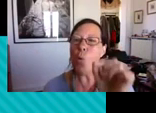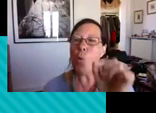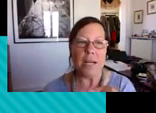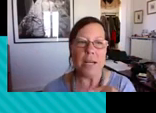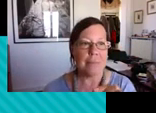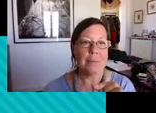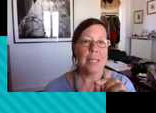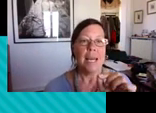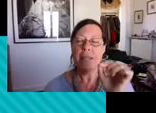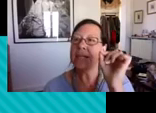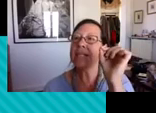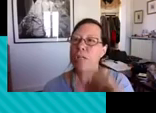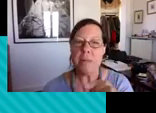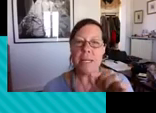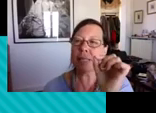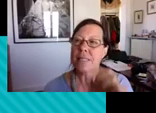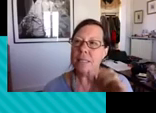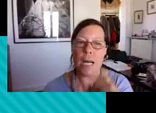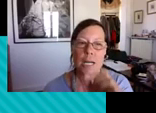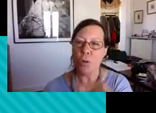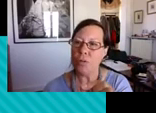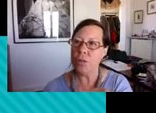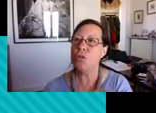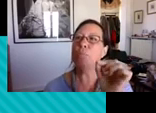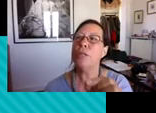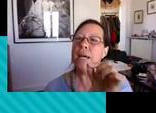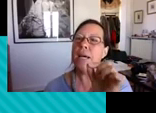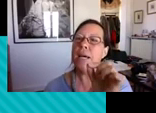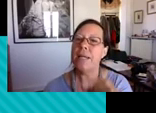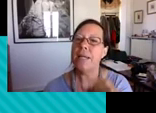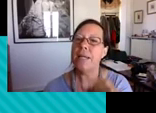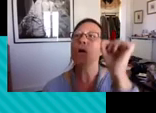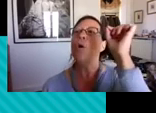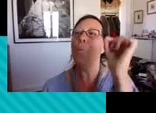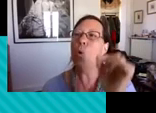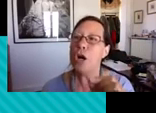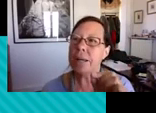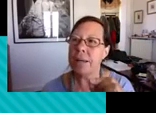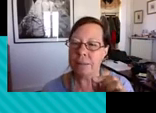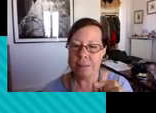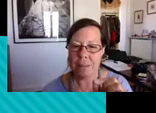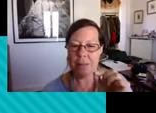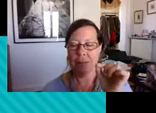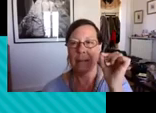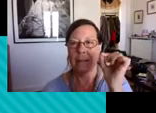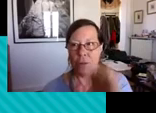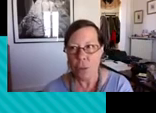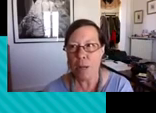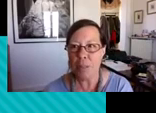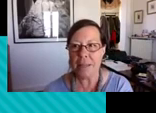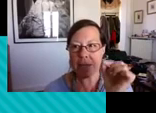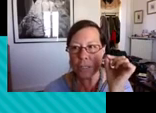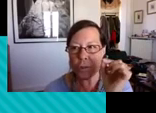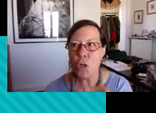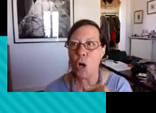are warning that this treatment is still unproven. You should put that in there, warning your public